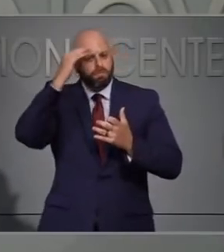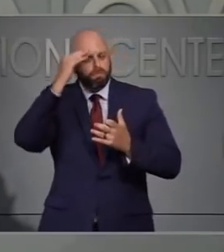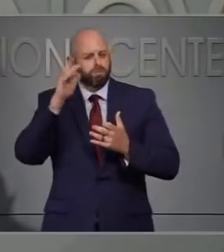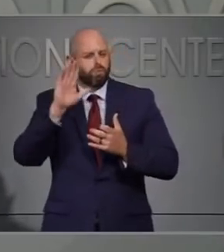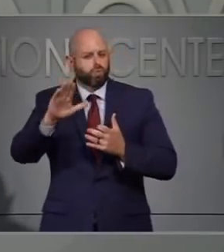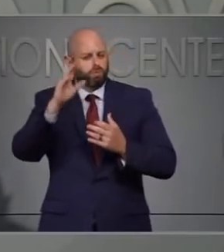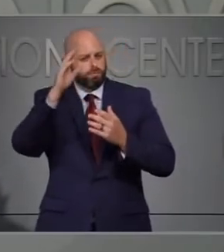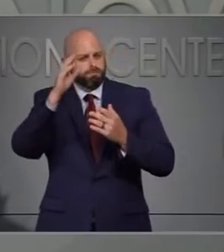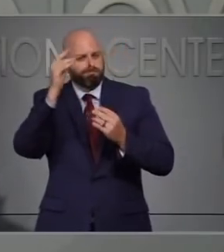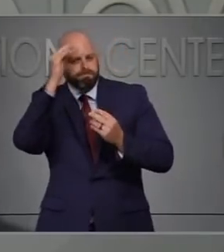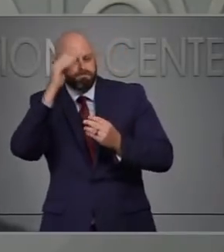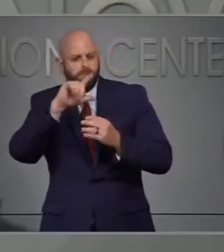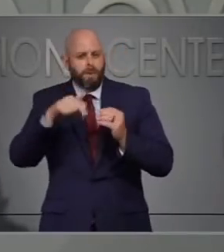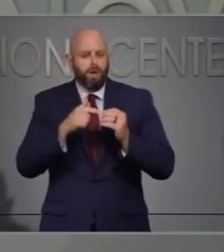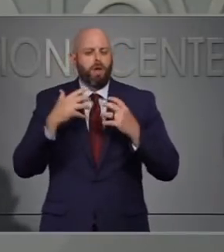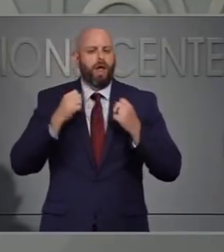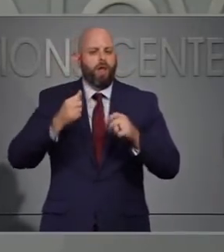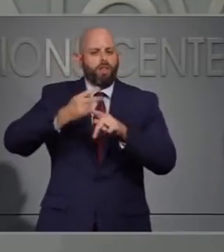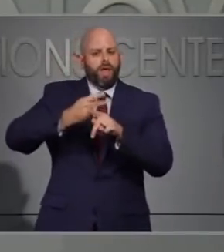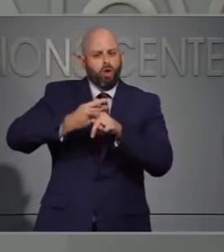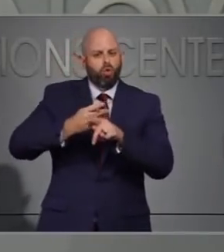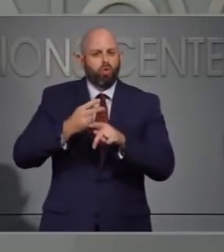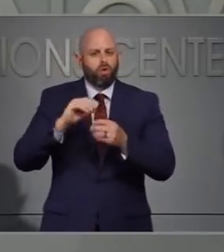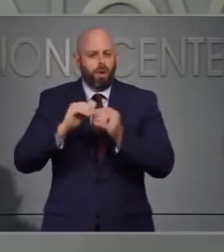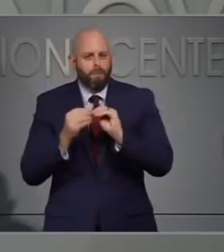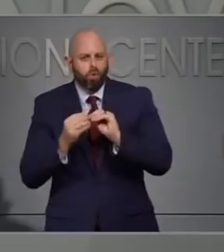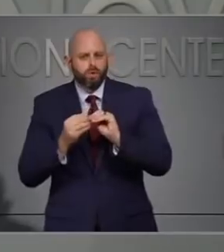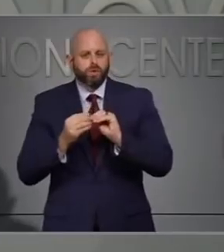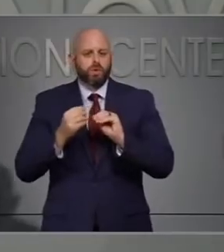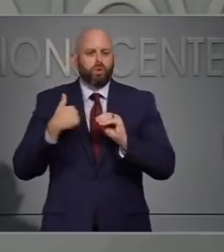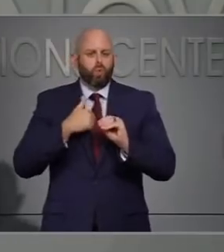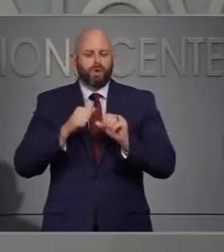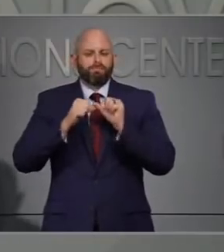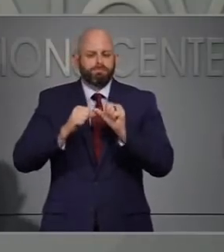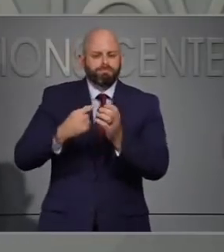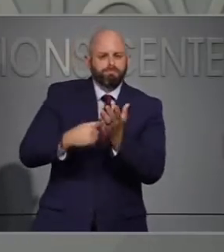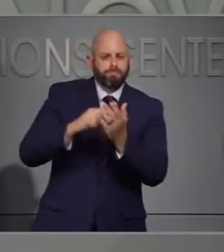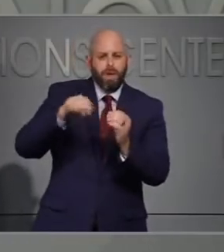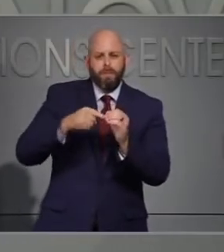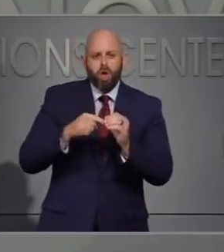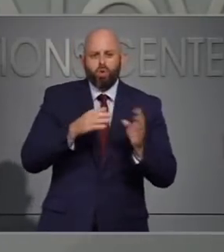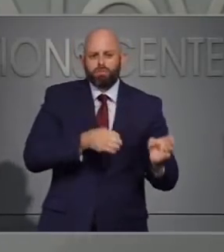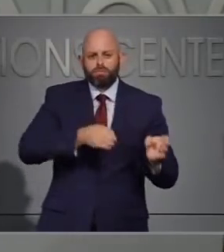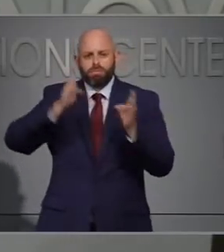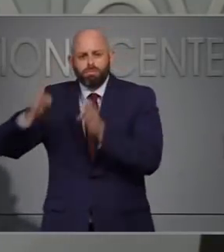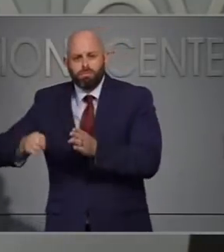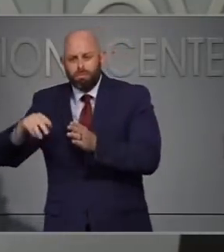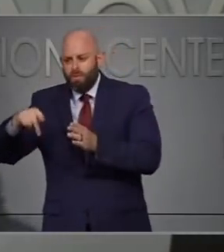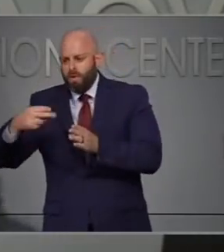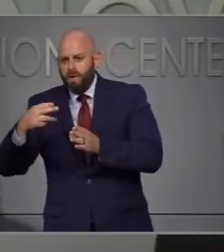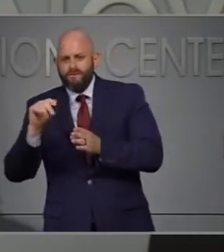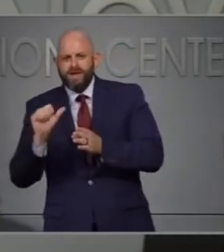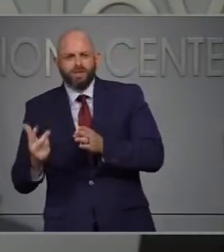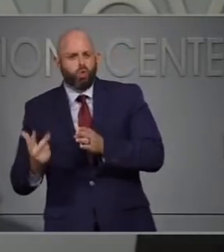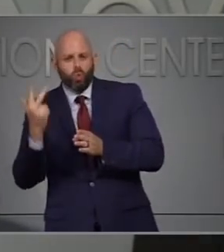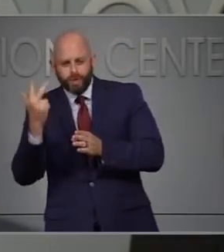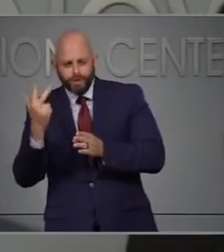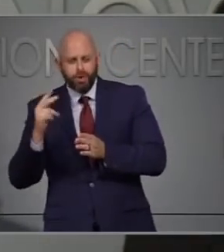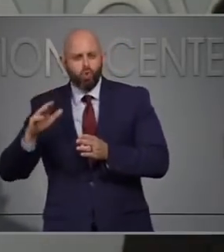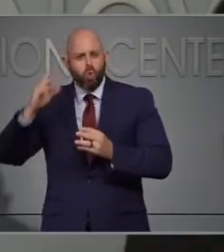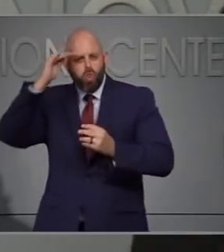and especially as we're talking about possibly phase 3, what your thoughts are on that possibility going into